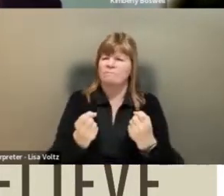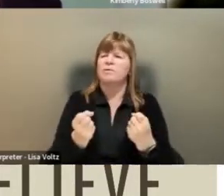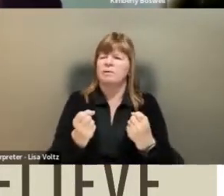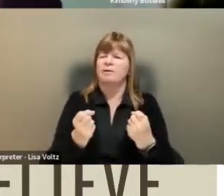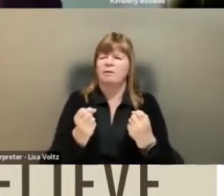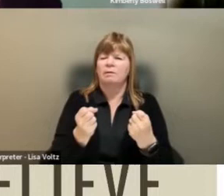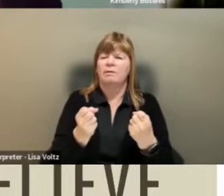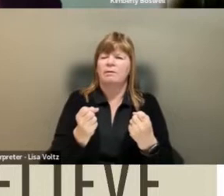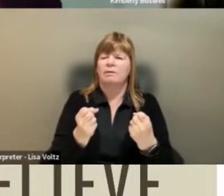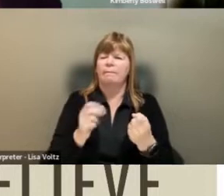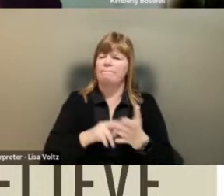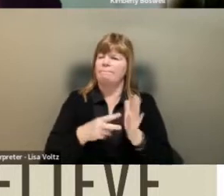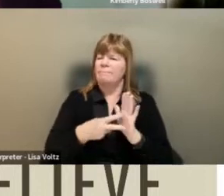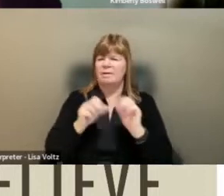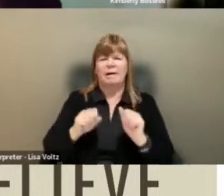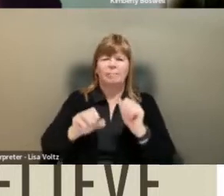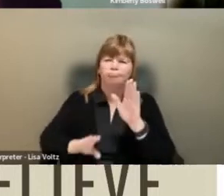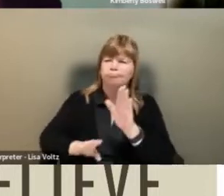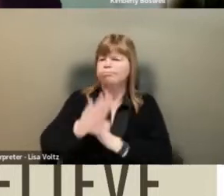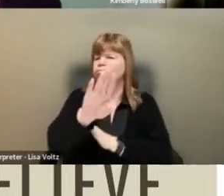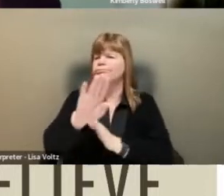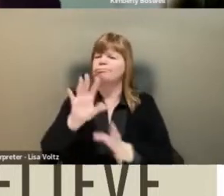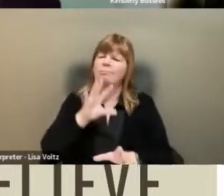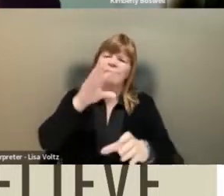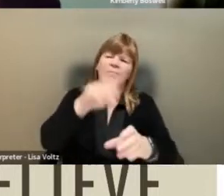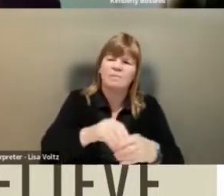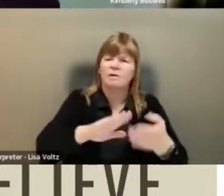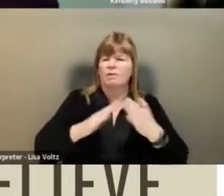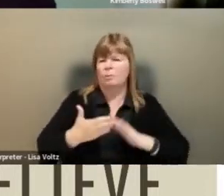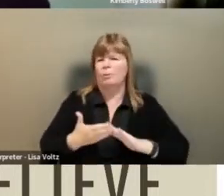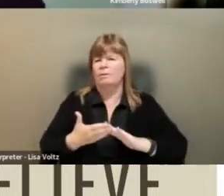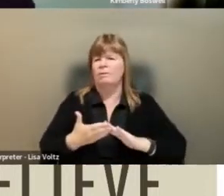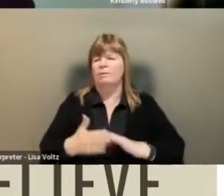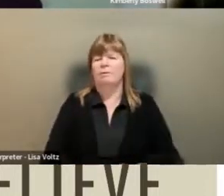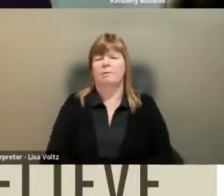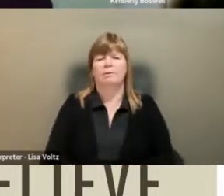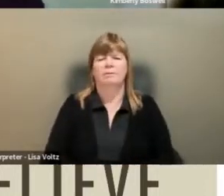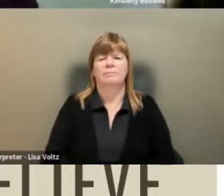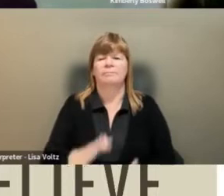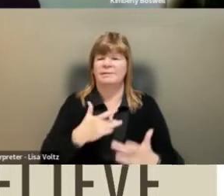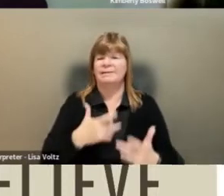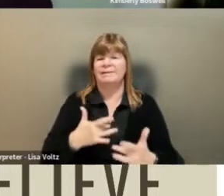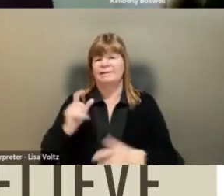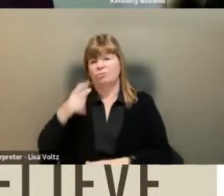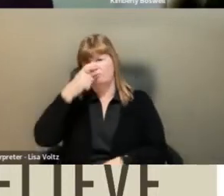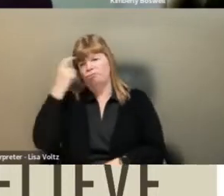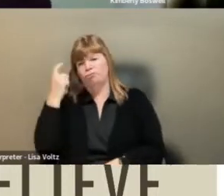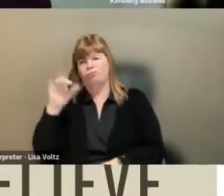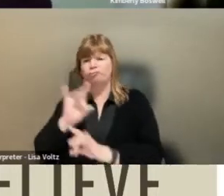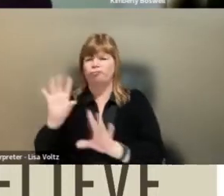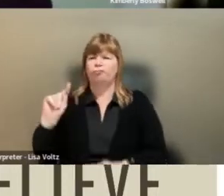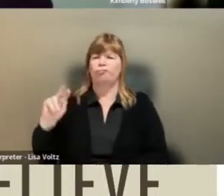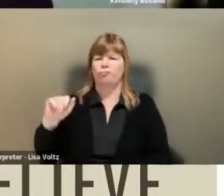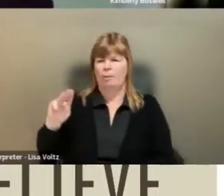really be able to excel and engage in their community. One of the things on the trauma side, and you just heard a speaker